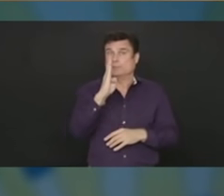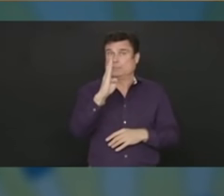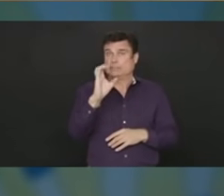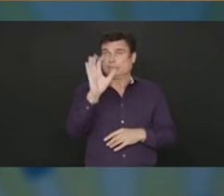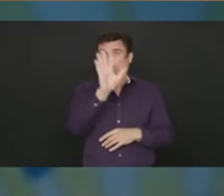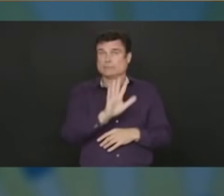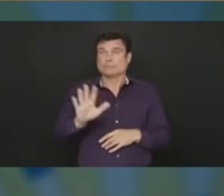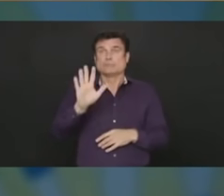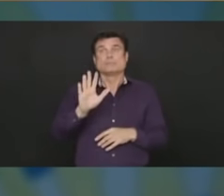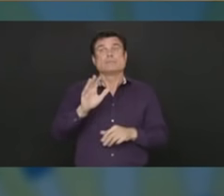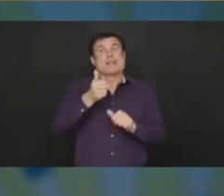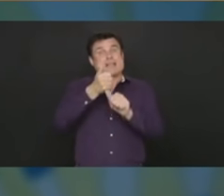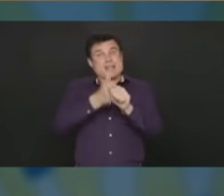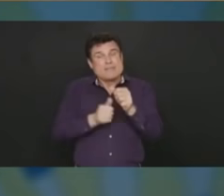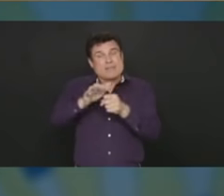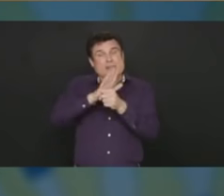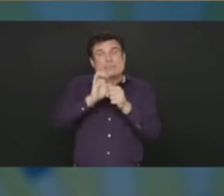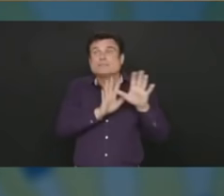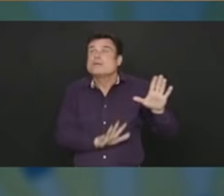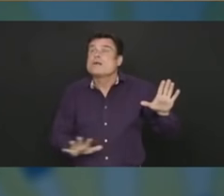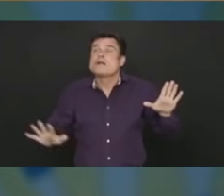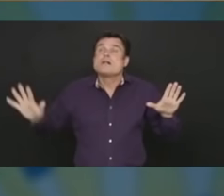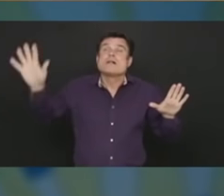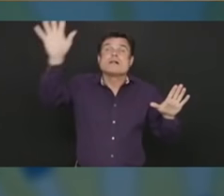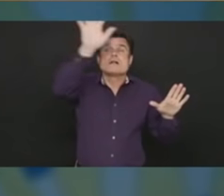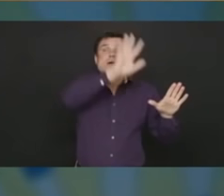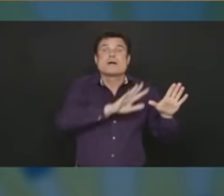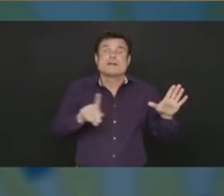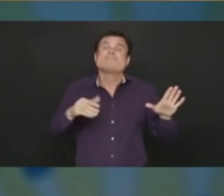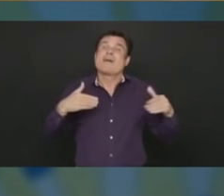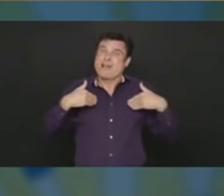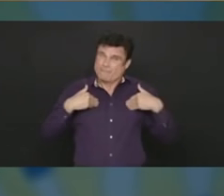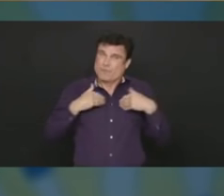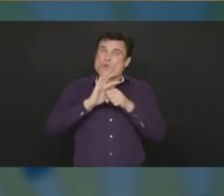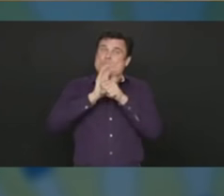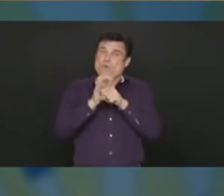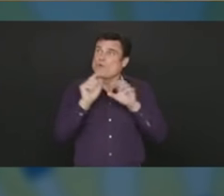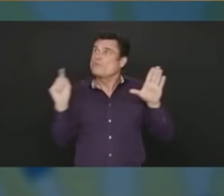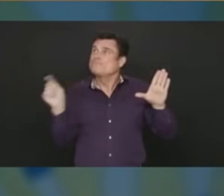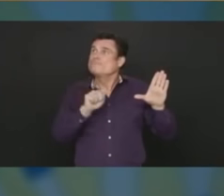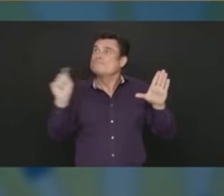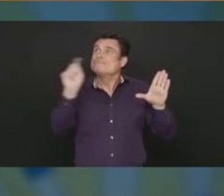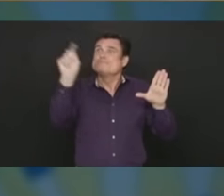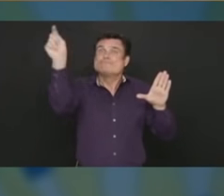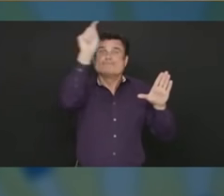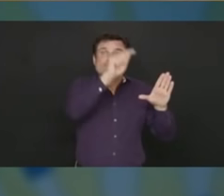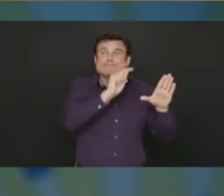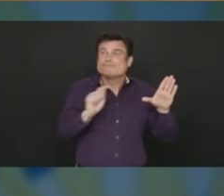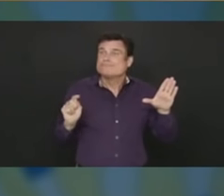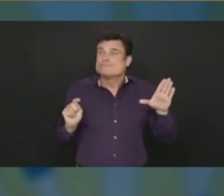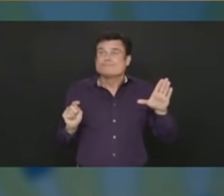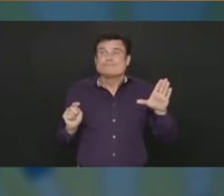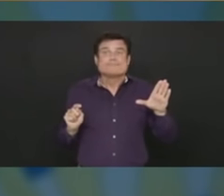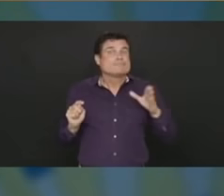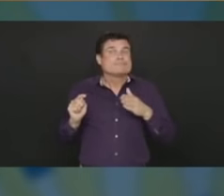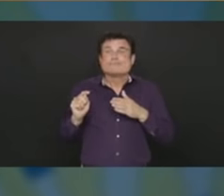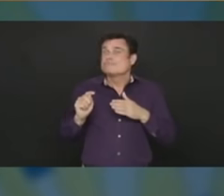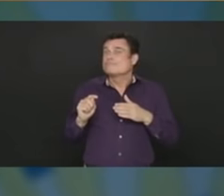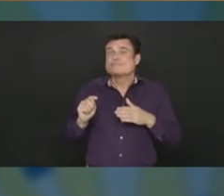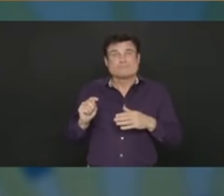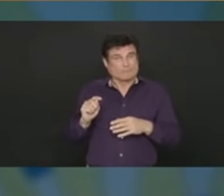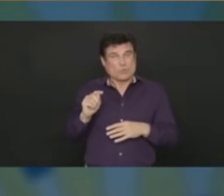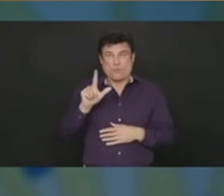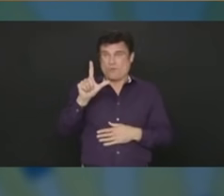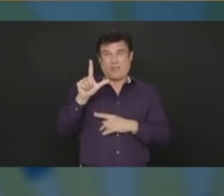lab-confirmed cases or whether we've had people who've returned from travel, who've been involved or connected to outbreaks and clusters in